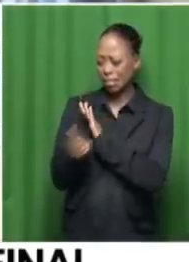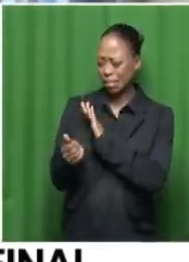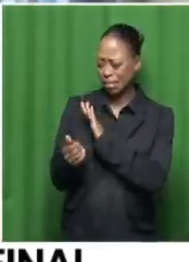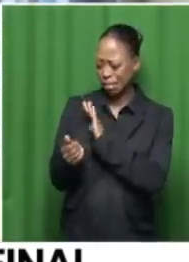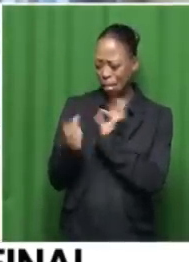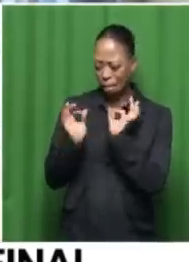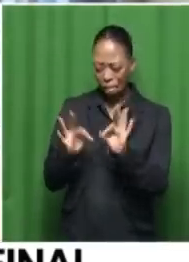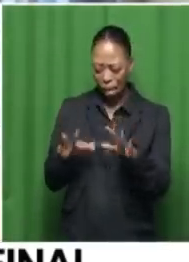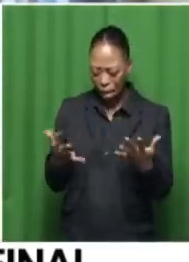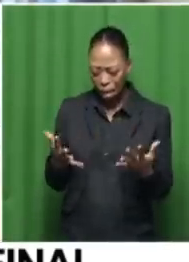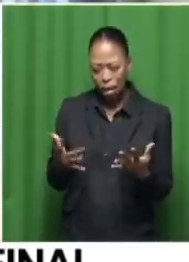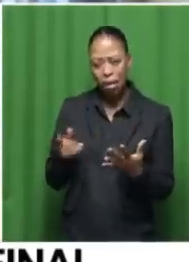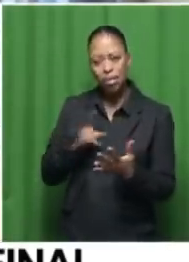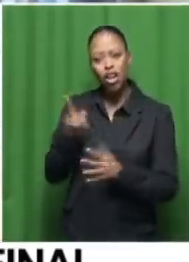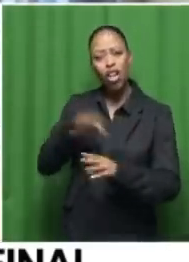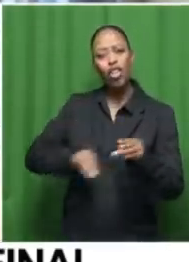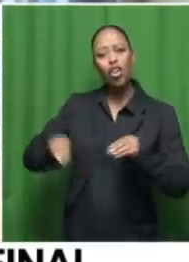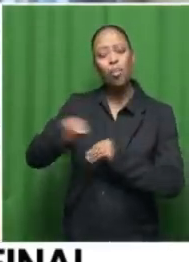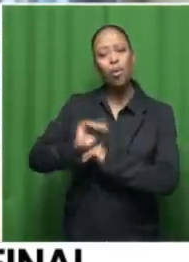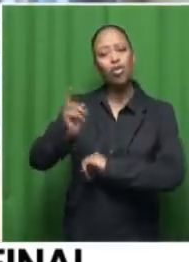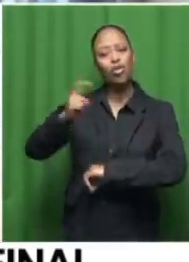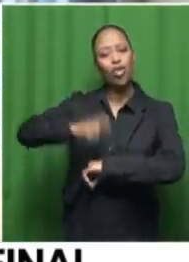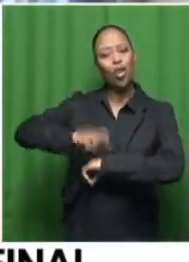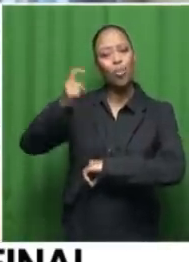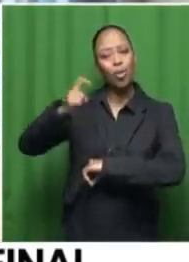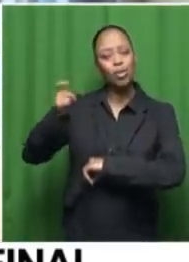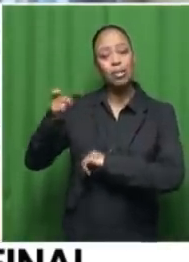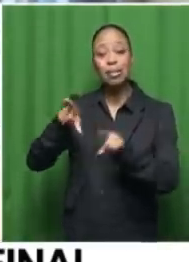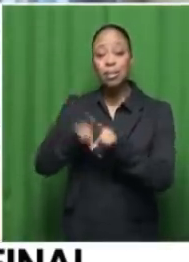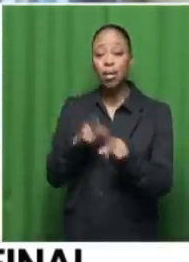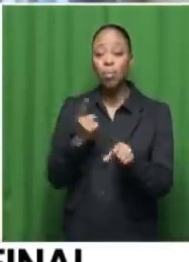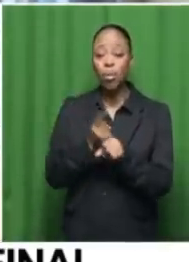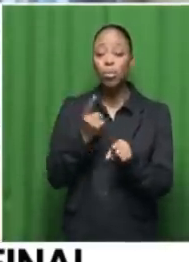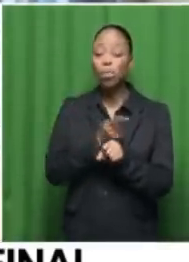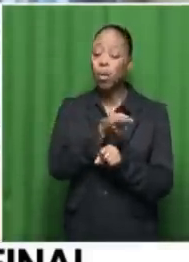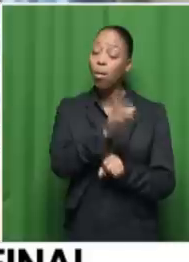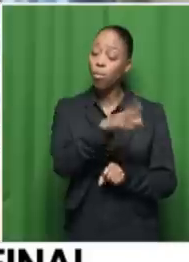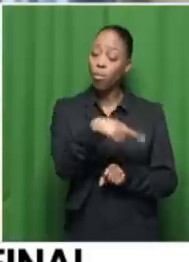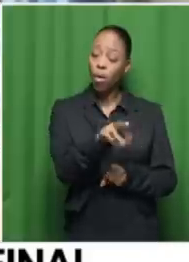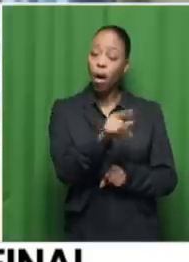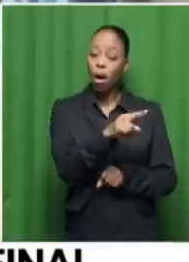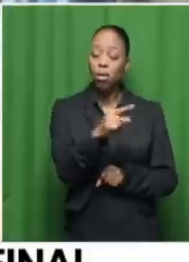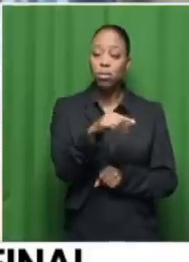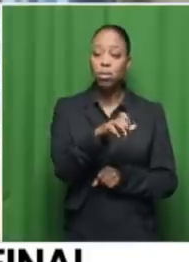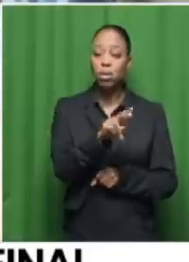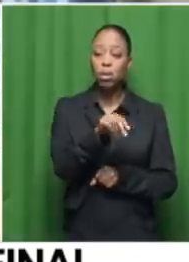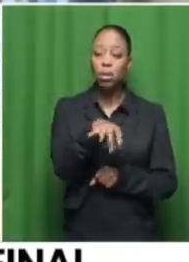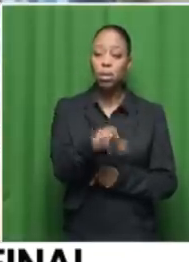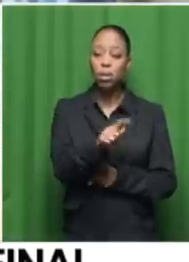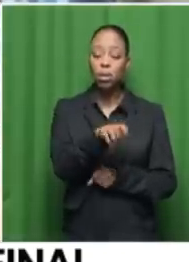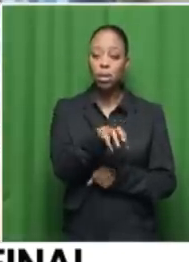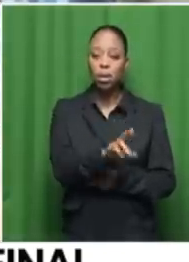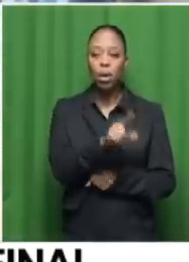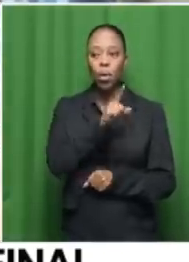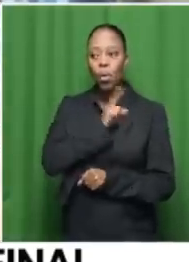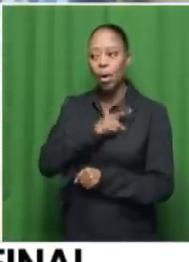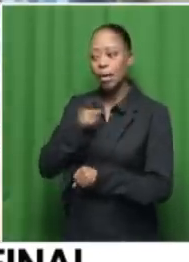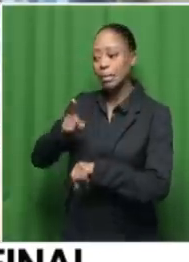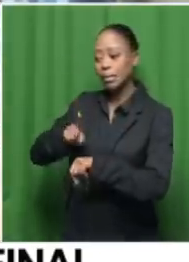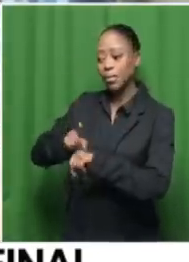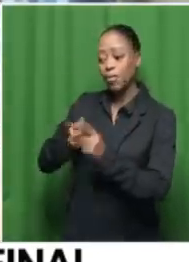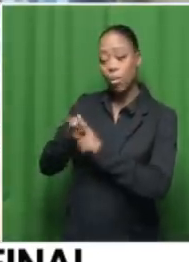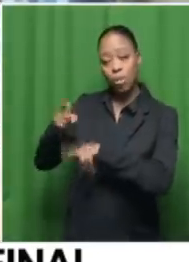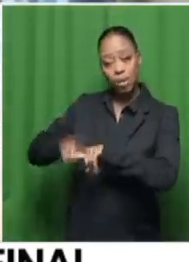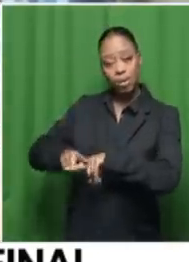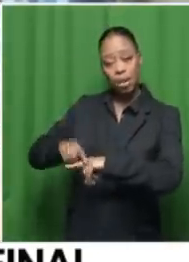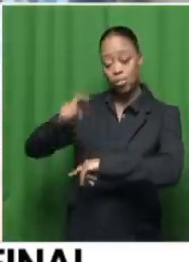replacement for the Scorpions. And Mr. Glenister has been proved right in that, because since the dissolution of the